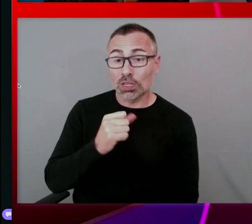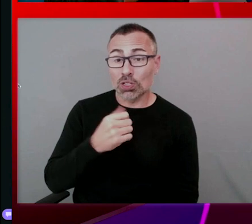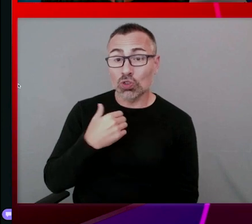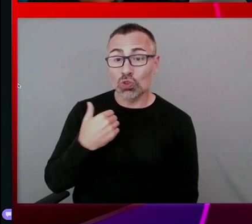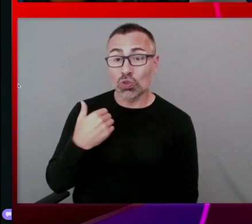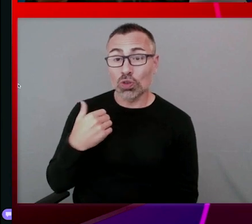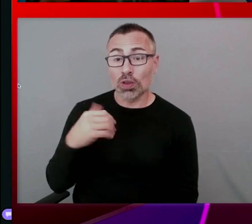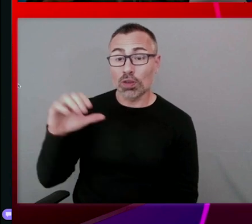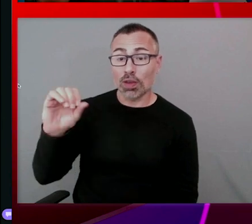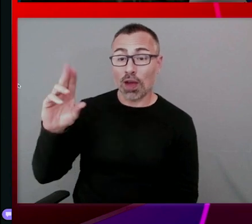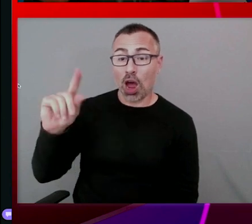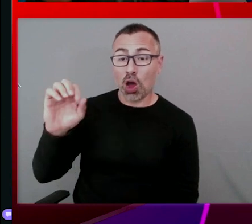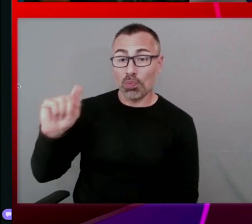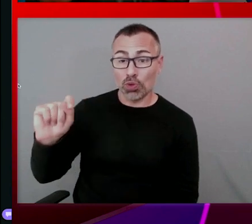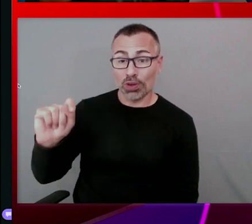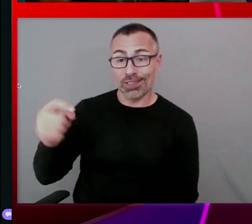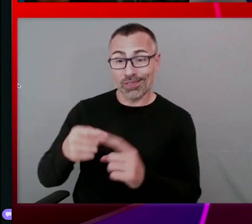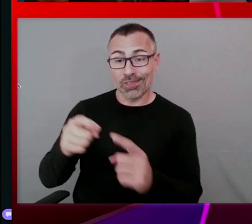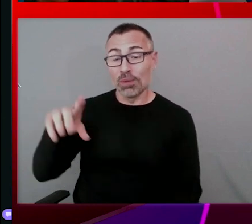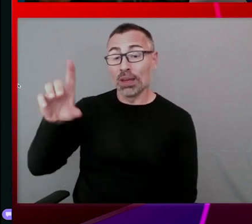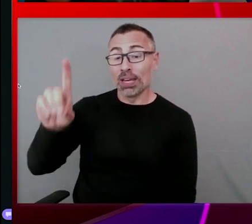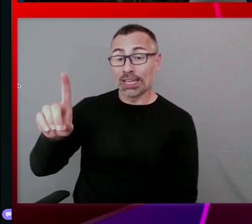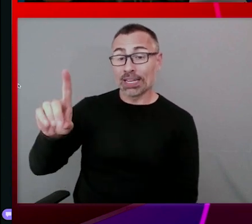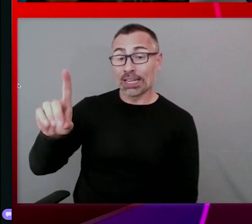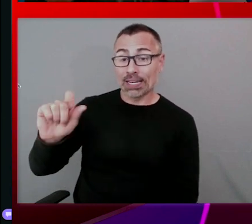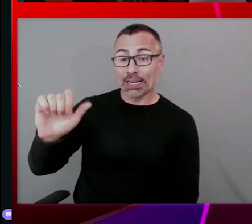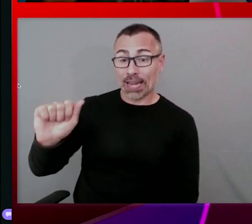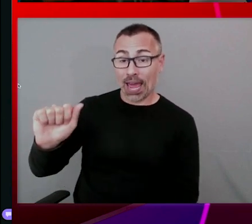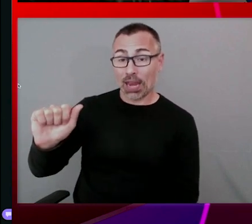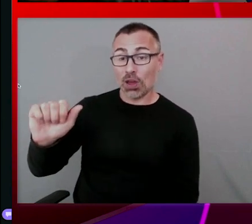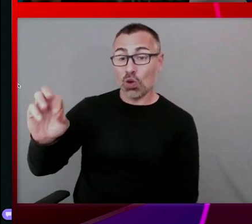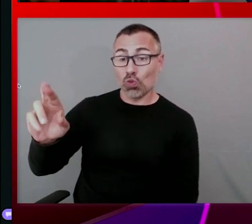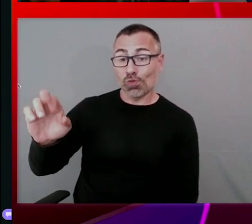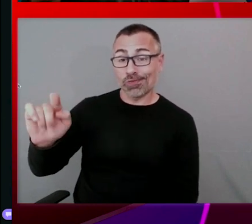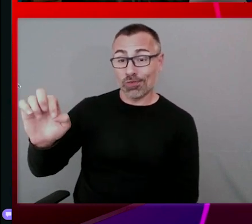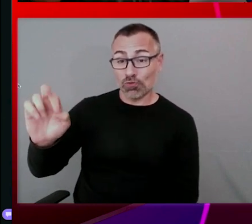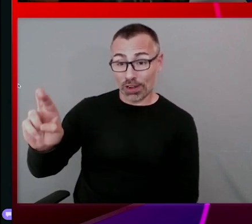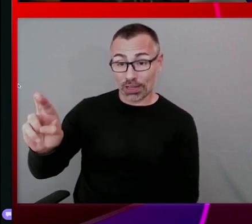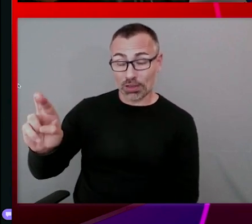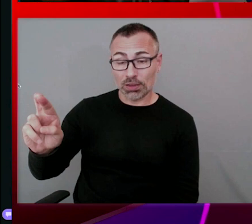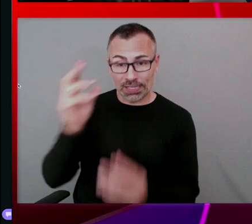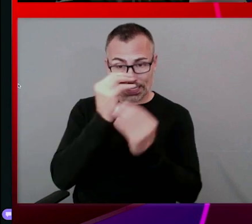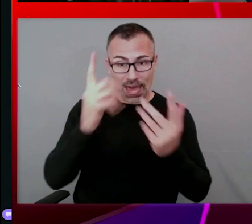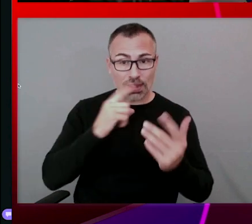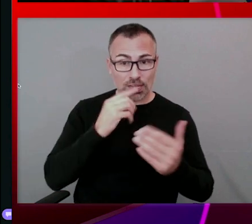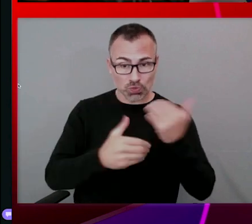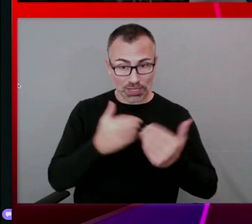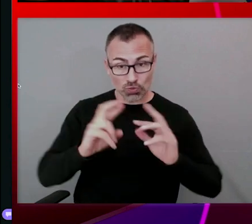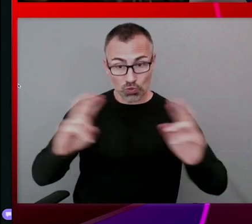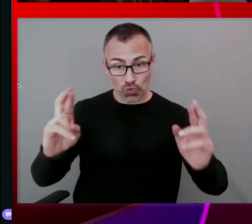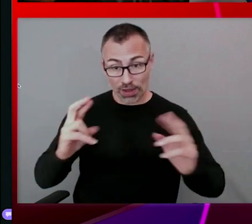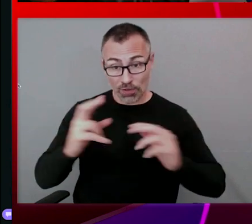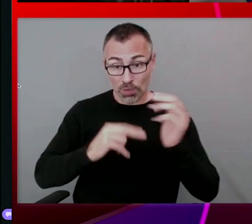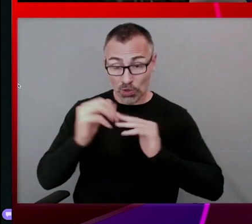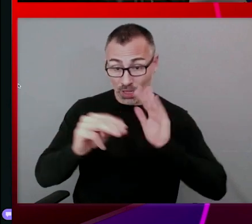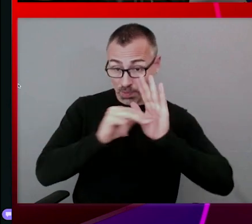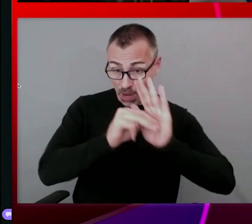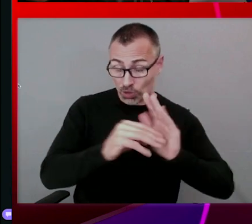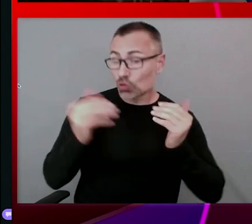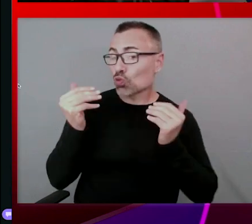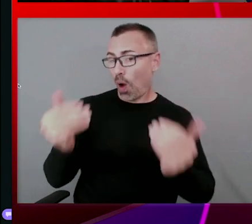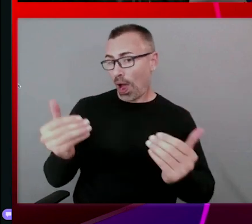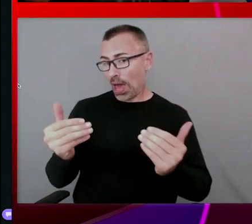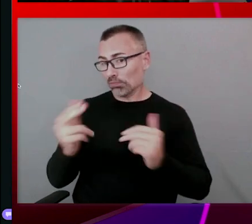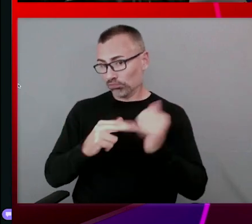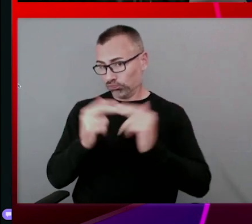data Wrangler, which is basically process data, right? That's ready for building your model. So let's say you go on to build a model, and then you go